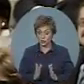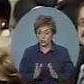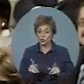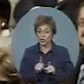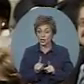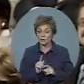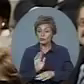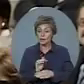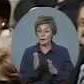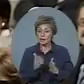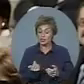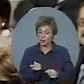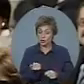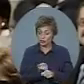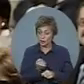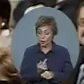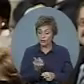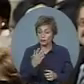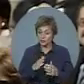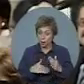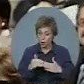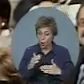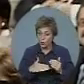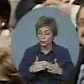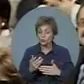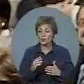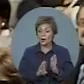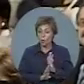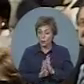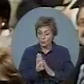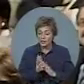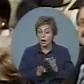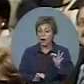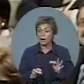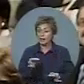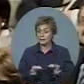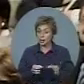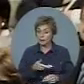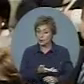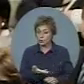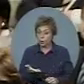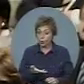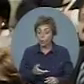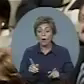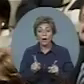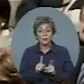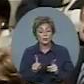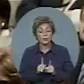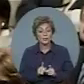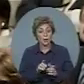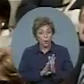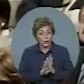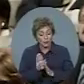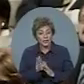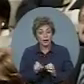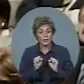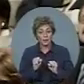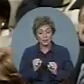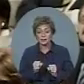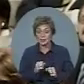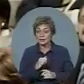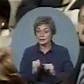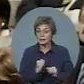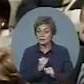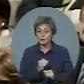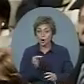or improved, and the capacity of the permanent justice institutions are being enhanced. Mr. Speaker, we're not under any illusion there are big